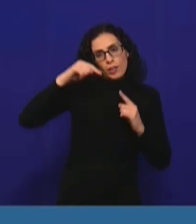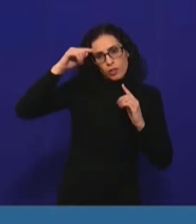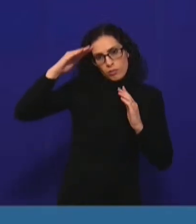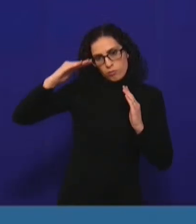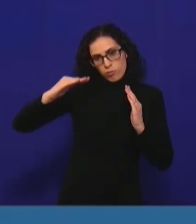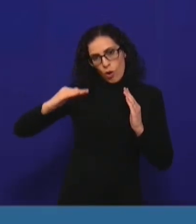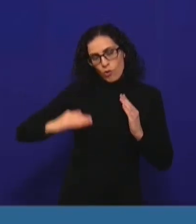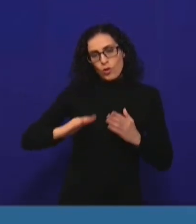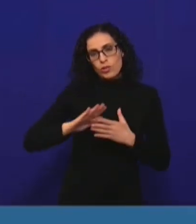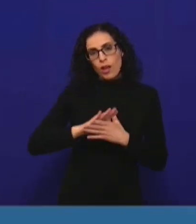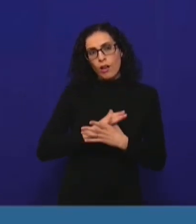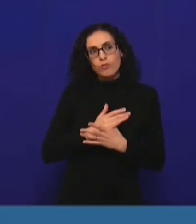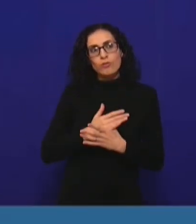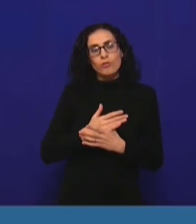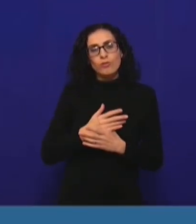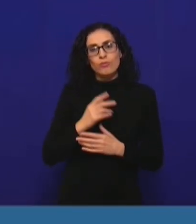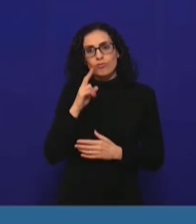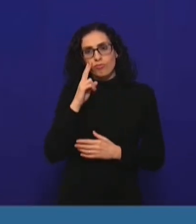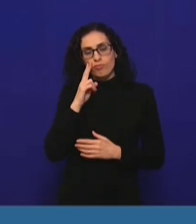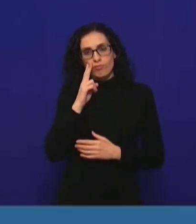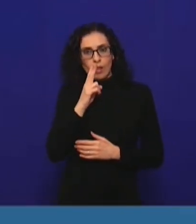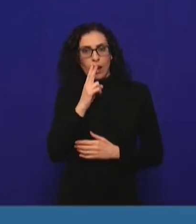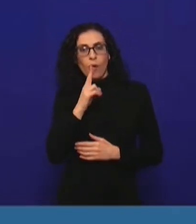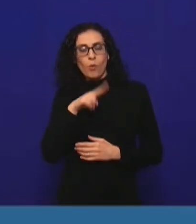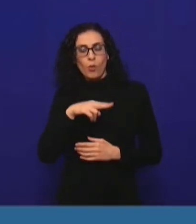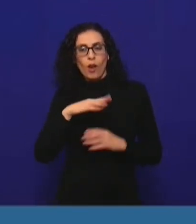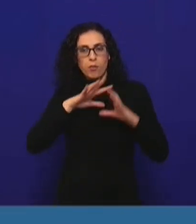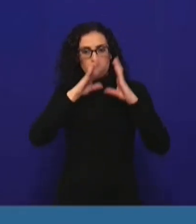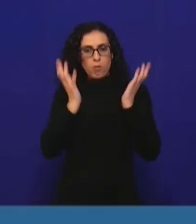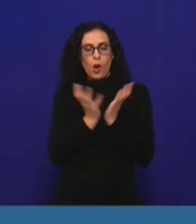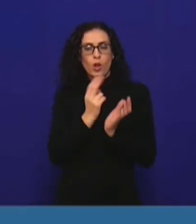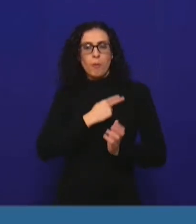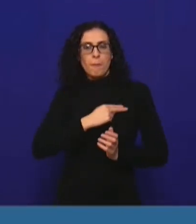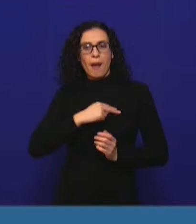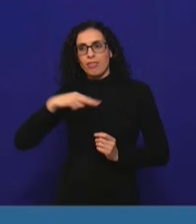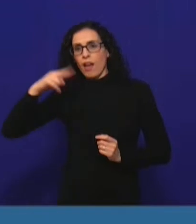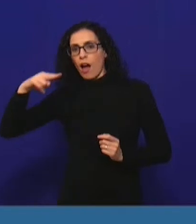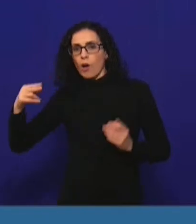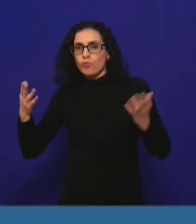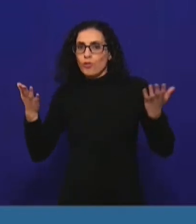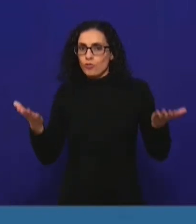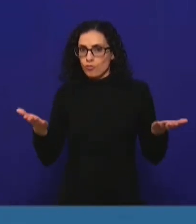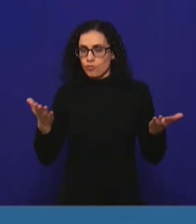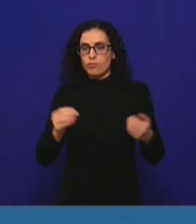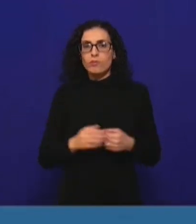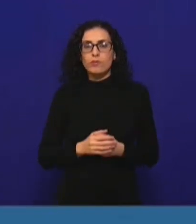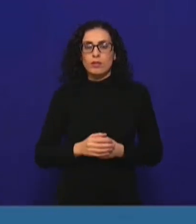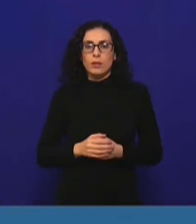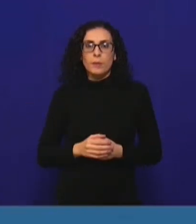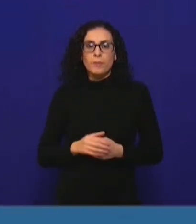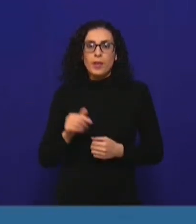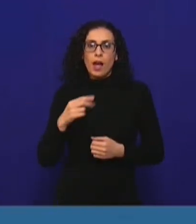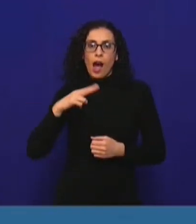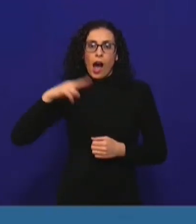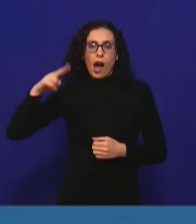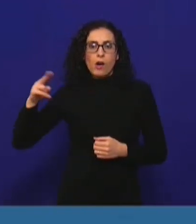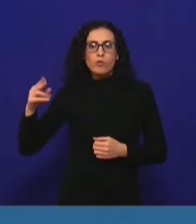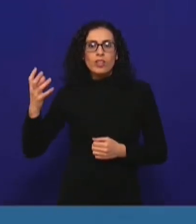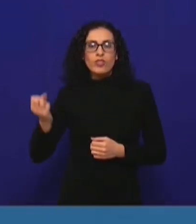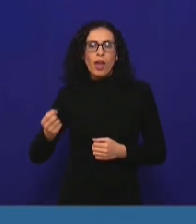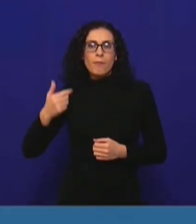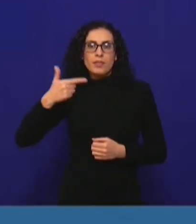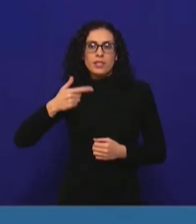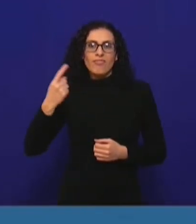jkollna ir-recoveries u jekk inħarsu lejn għawdex mill-total ta' każi attivi, in-numru ta' każi attivi f'għawdex